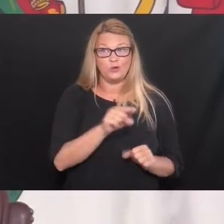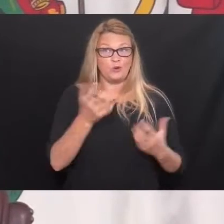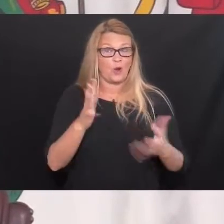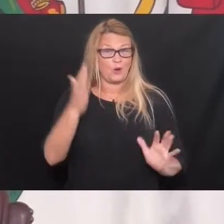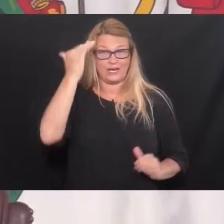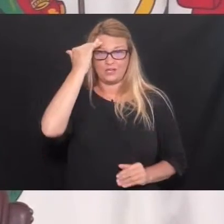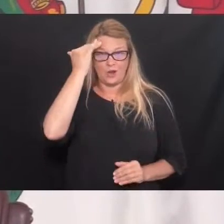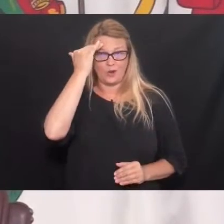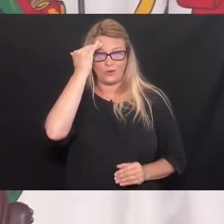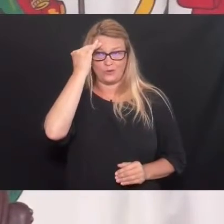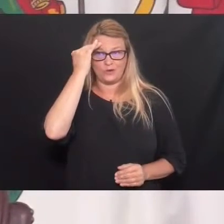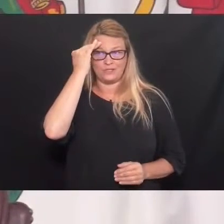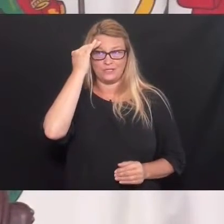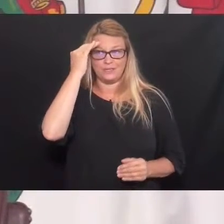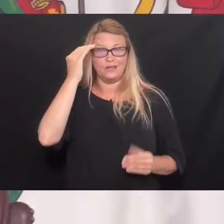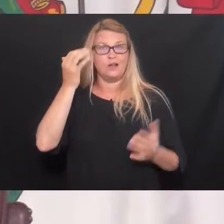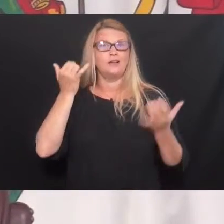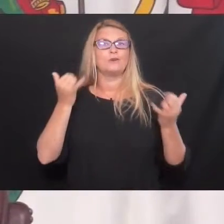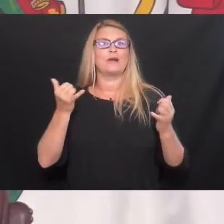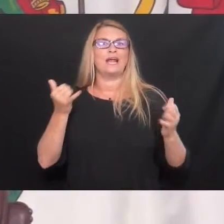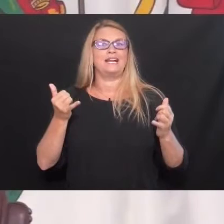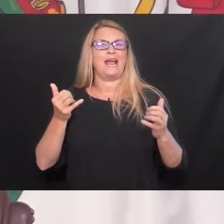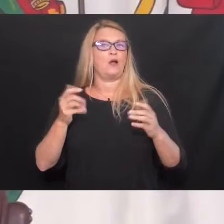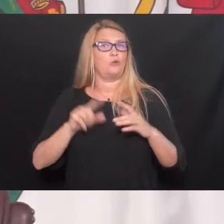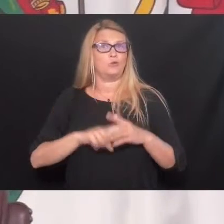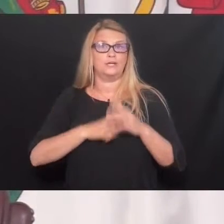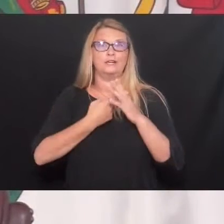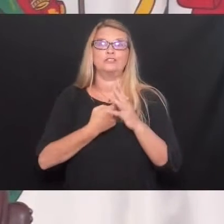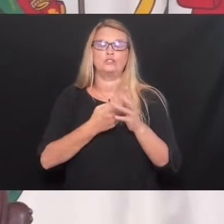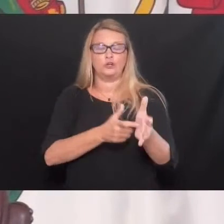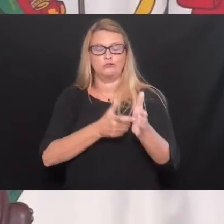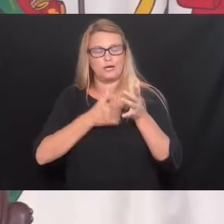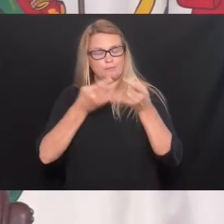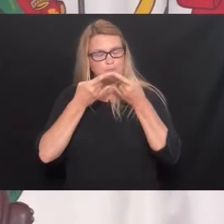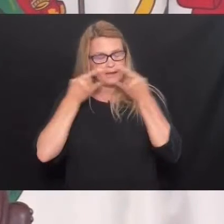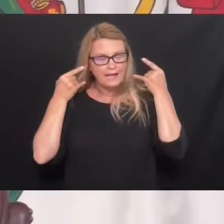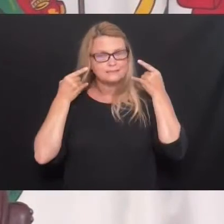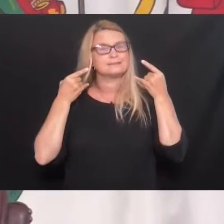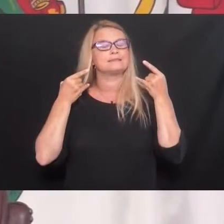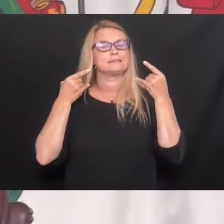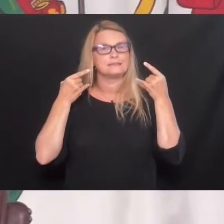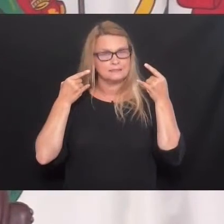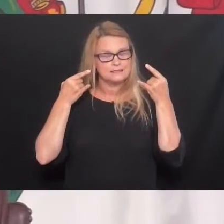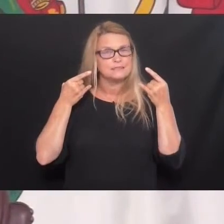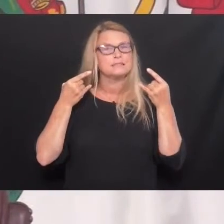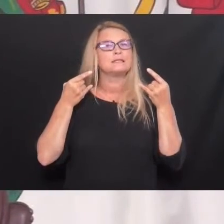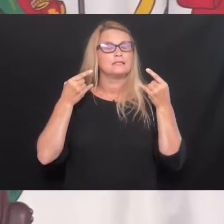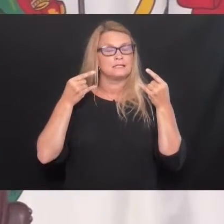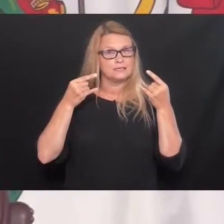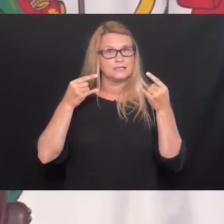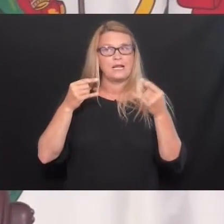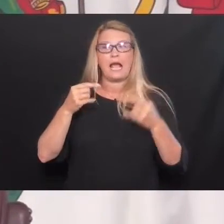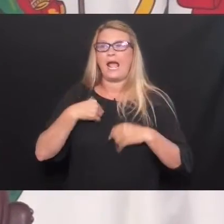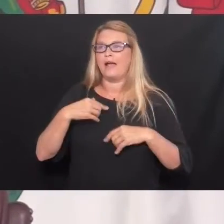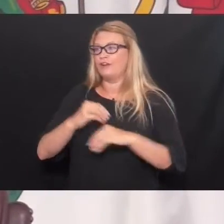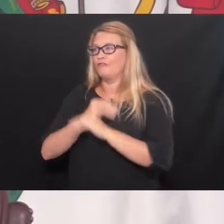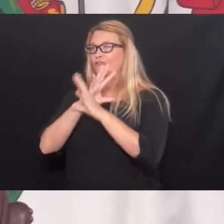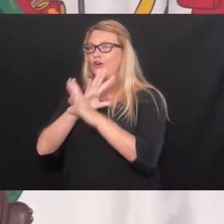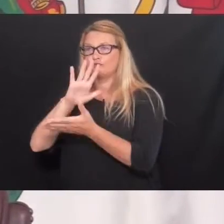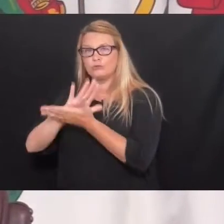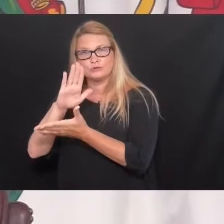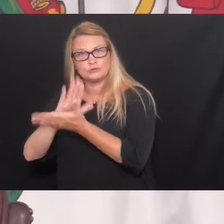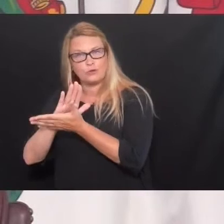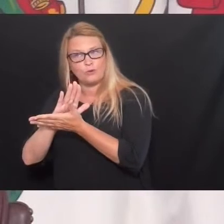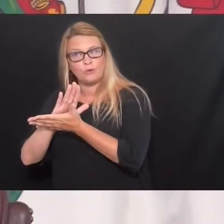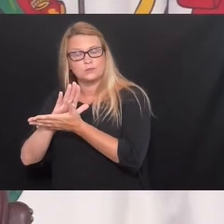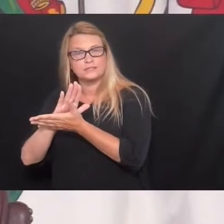know we're on a pathway to have masks. We're on a pathway to end up with virtual school in a lot